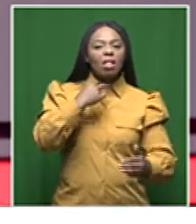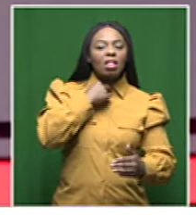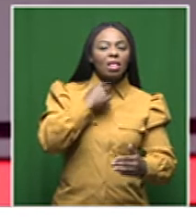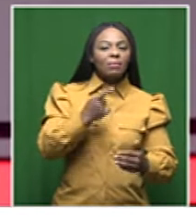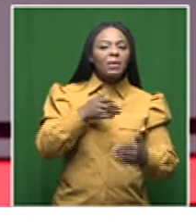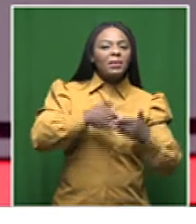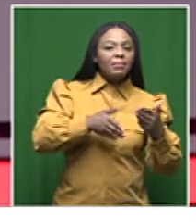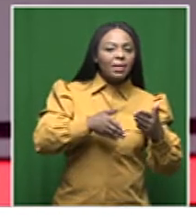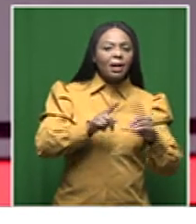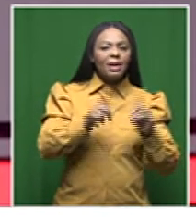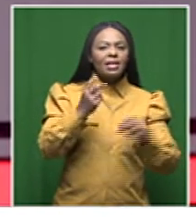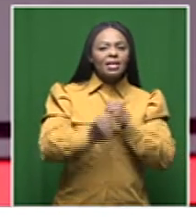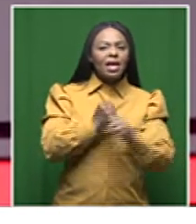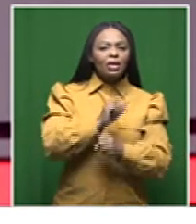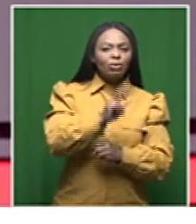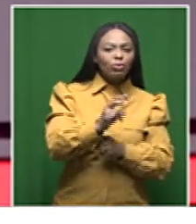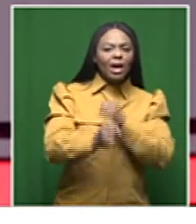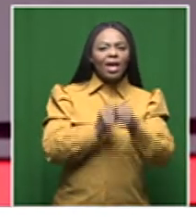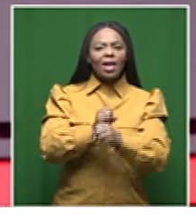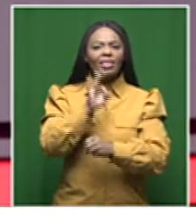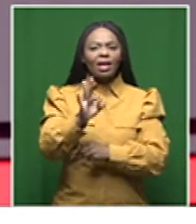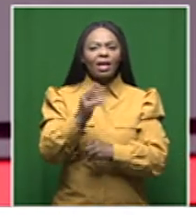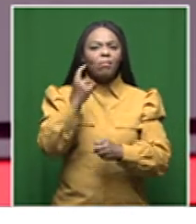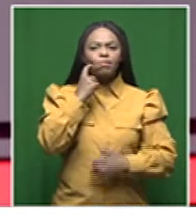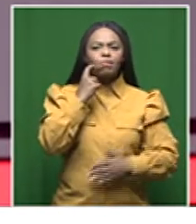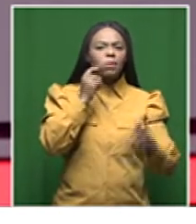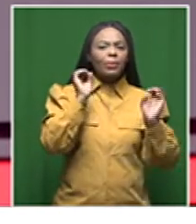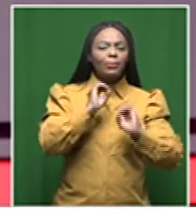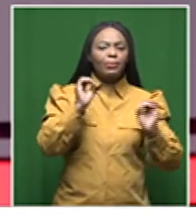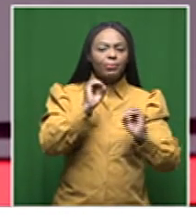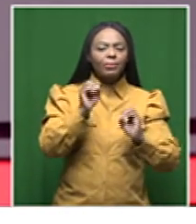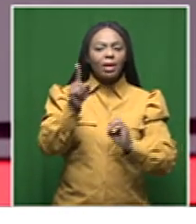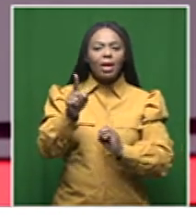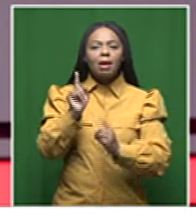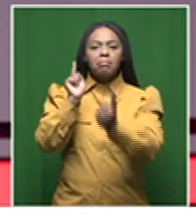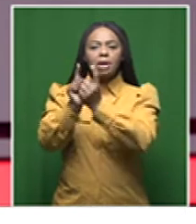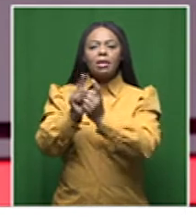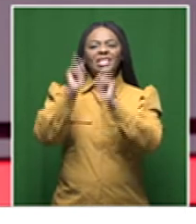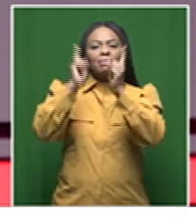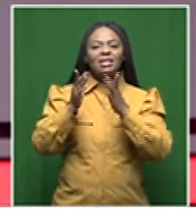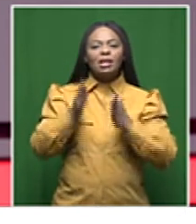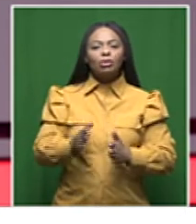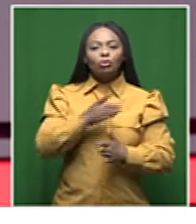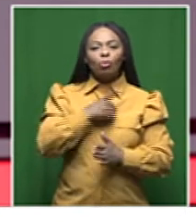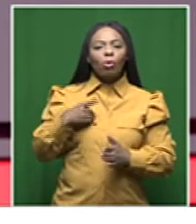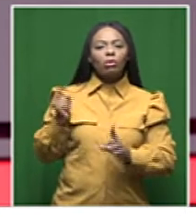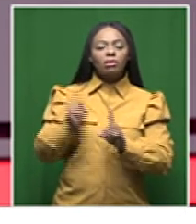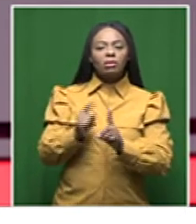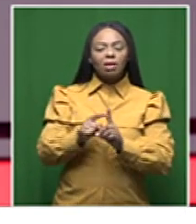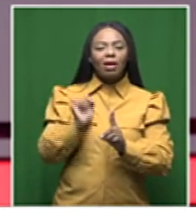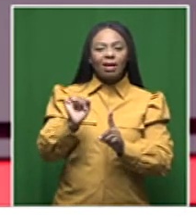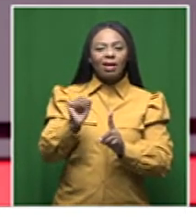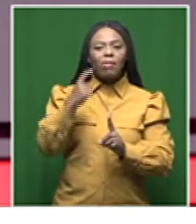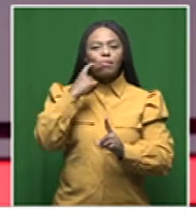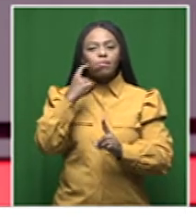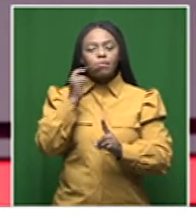things were not happening. So we consulted fertility specialists. The first diagnosis was